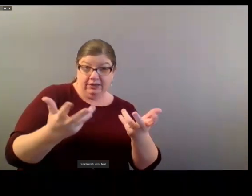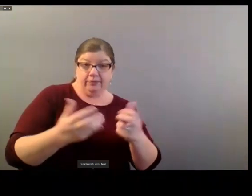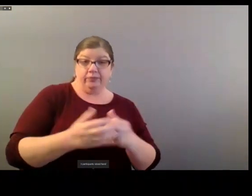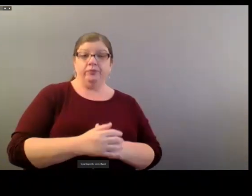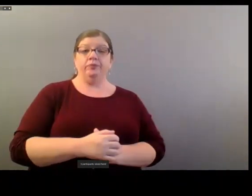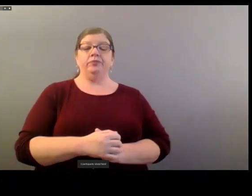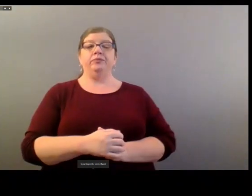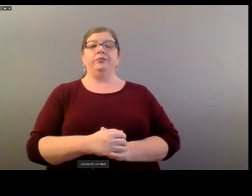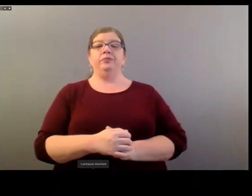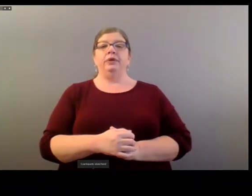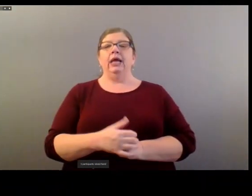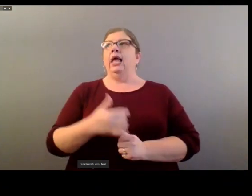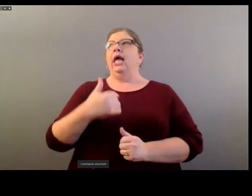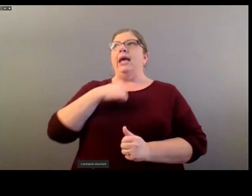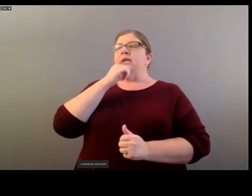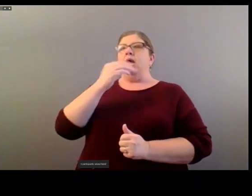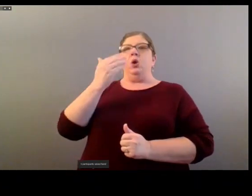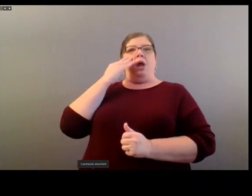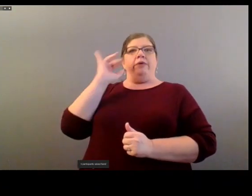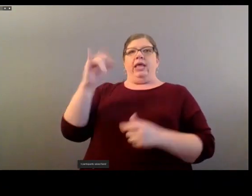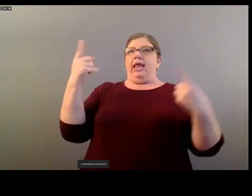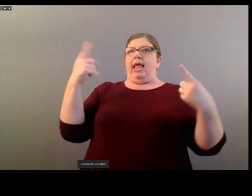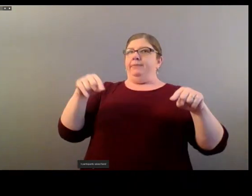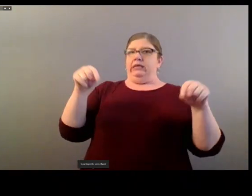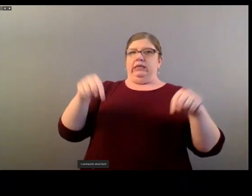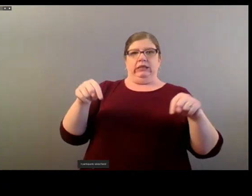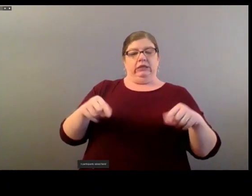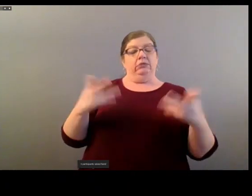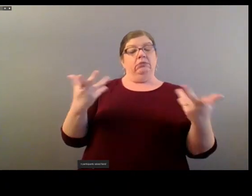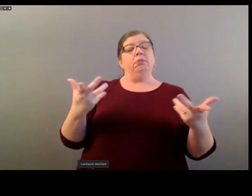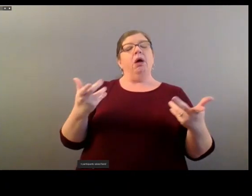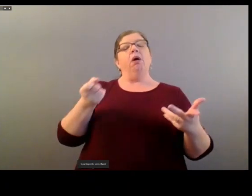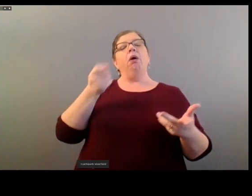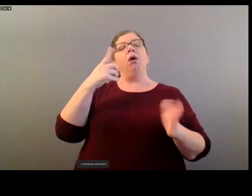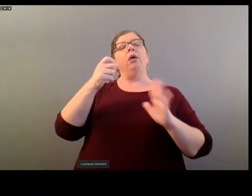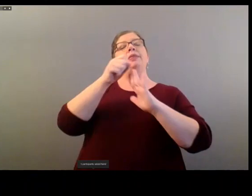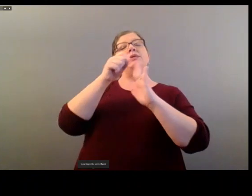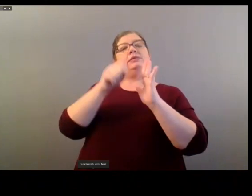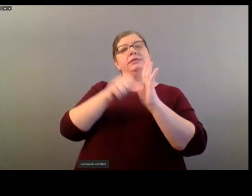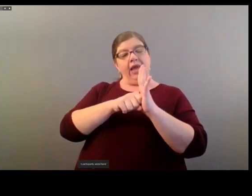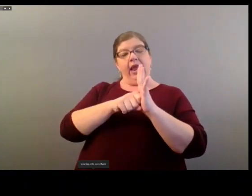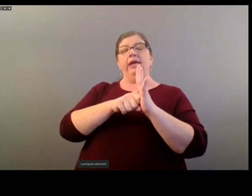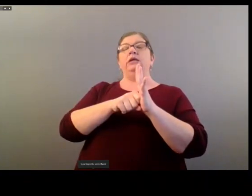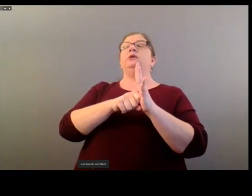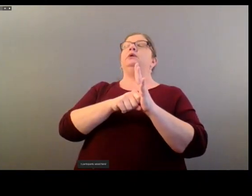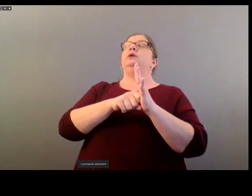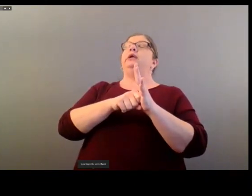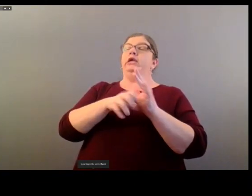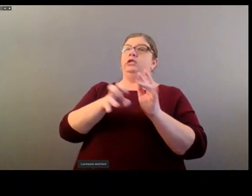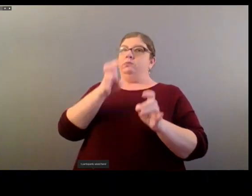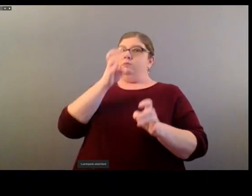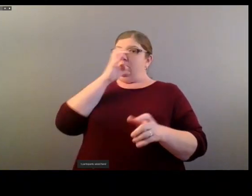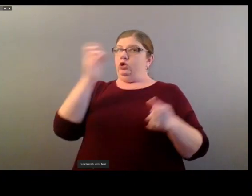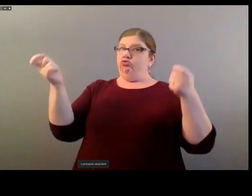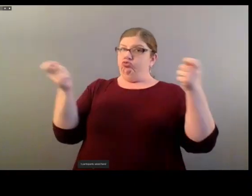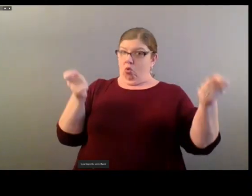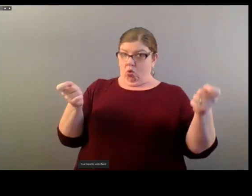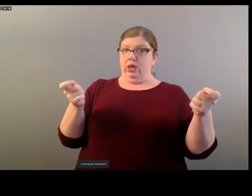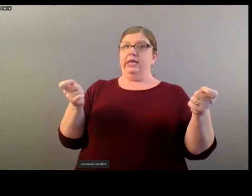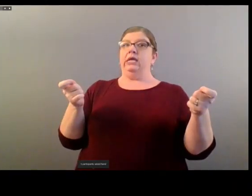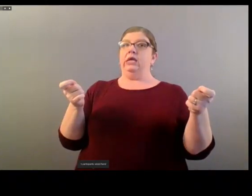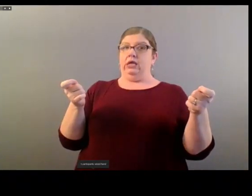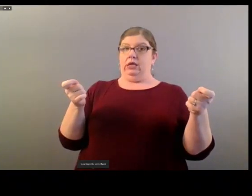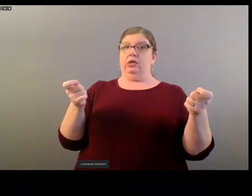I'm not aware of it happening, but the state is rigorously controlling the